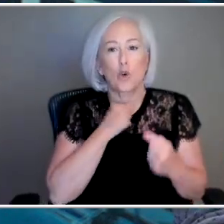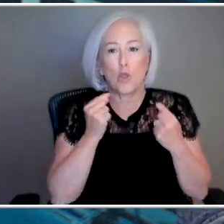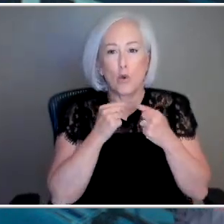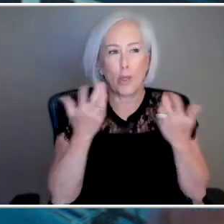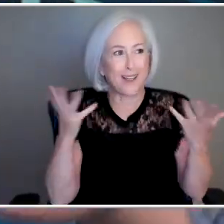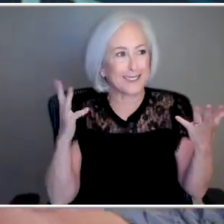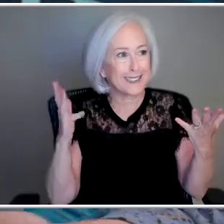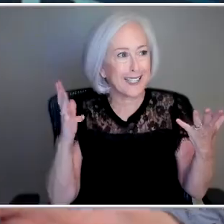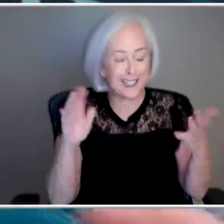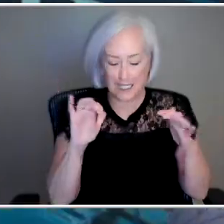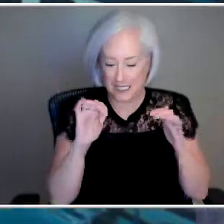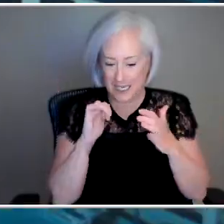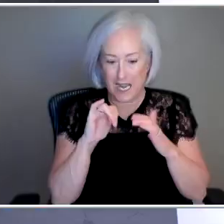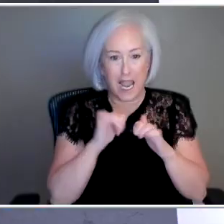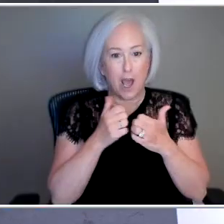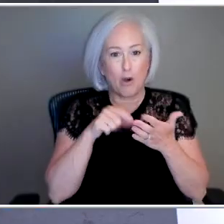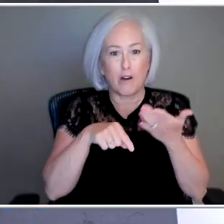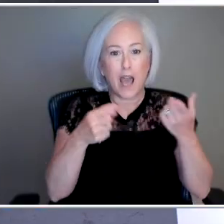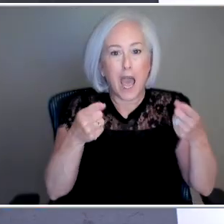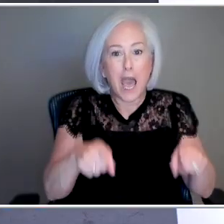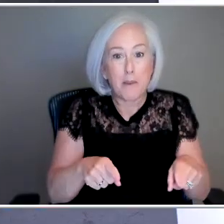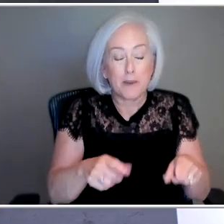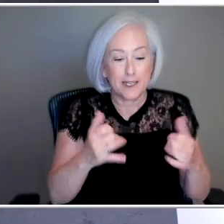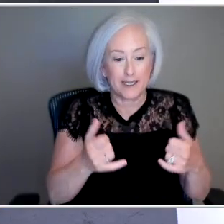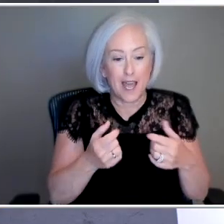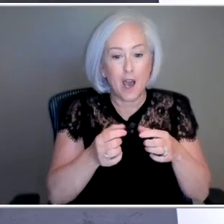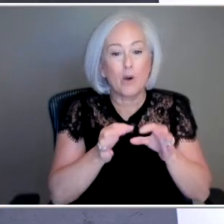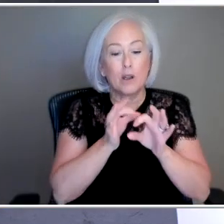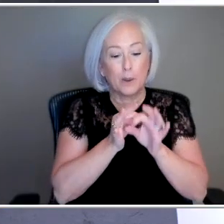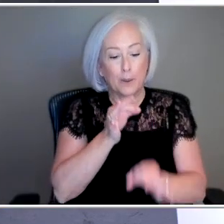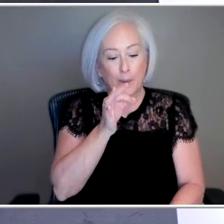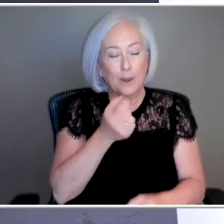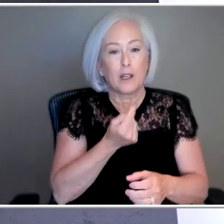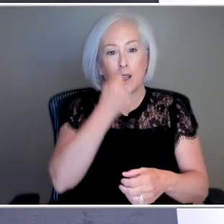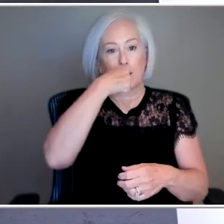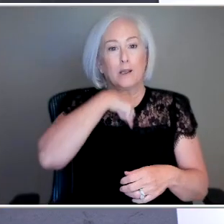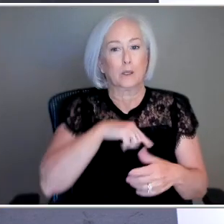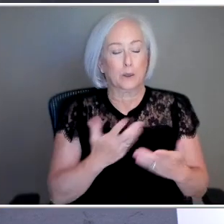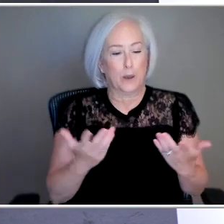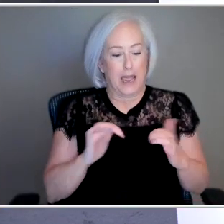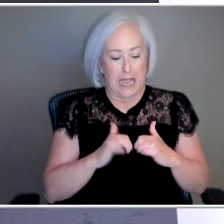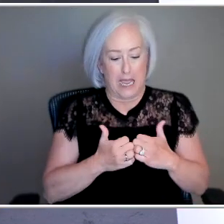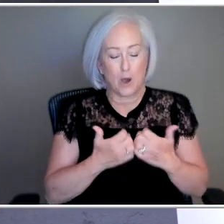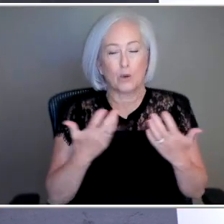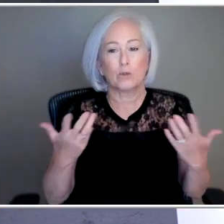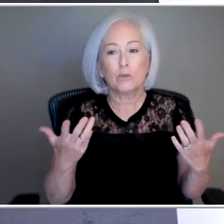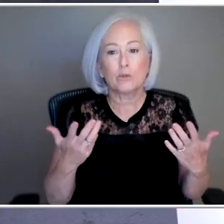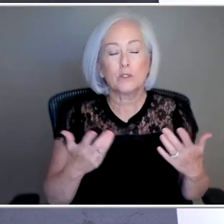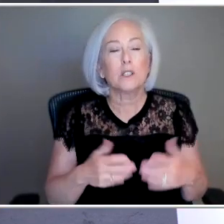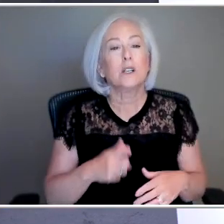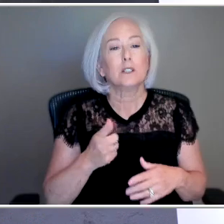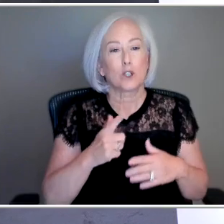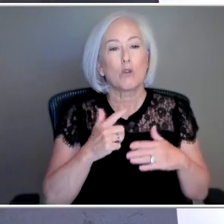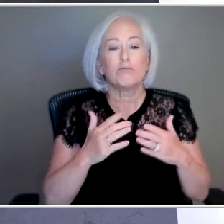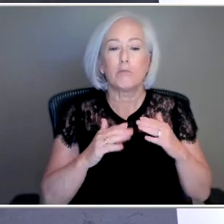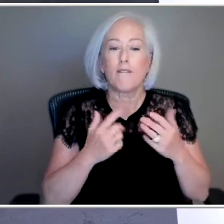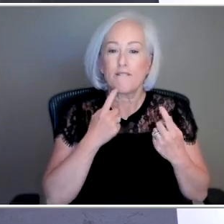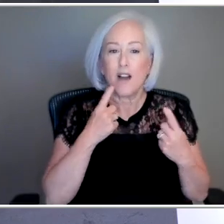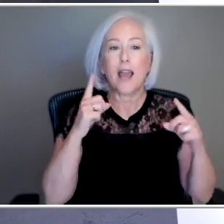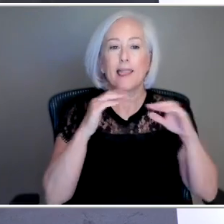that to intubation. Intubation. Yeah, it was very scary. So Adrian finally stabilized, took some time, but